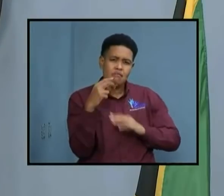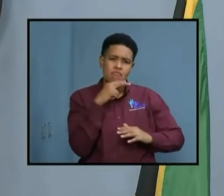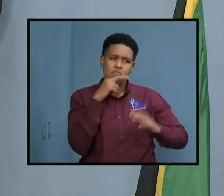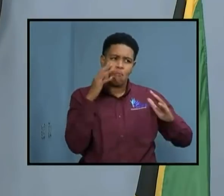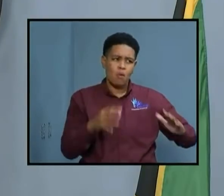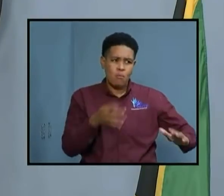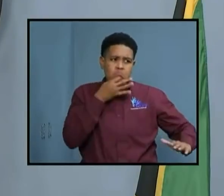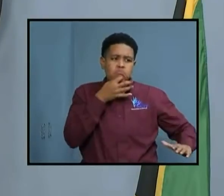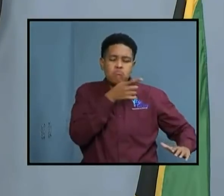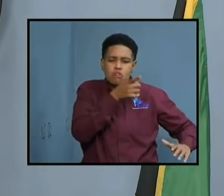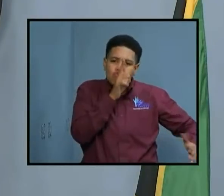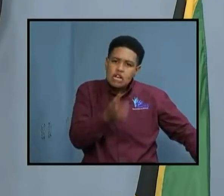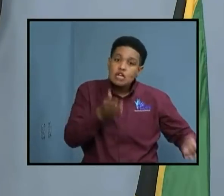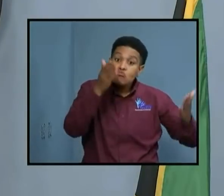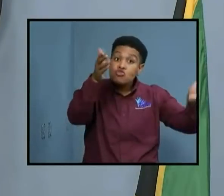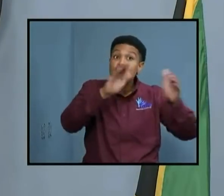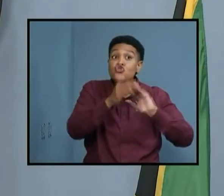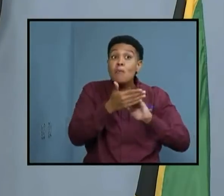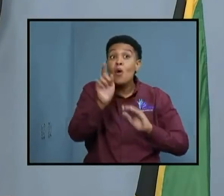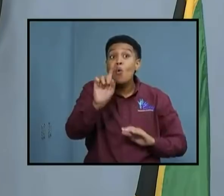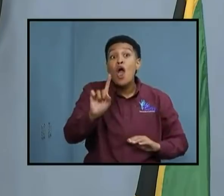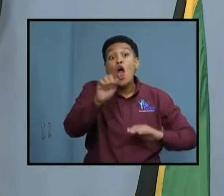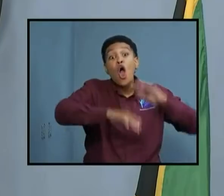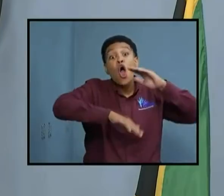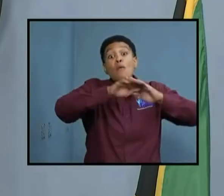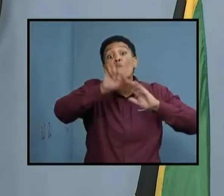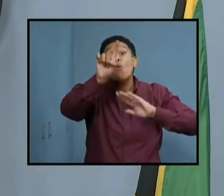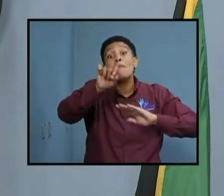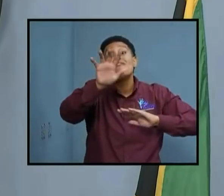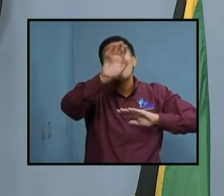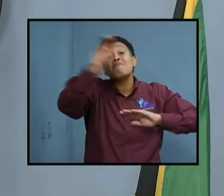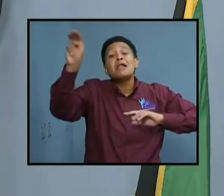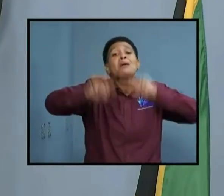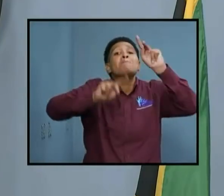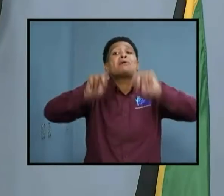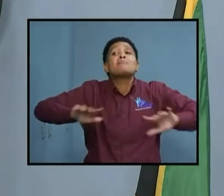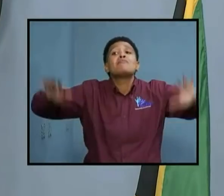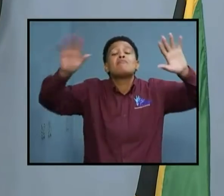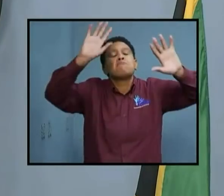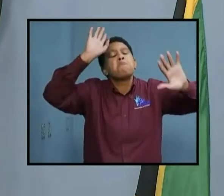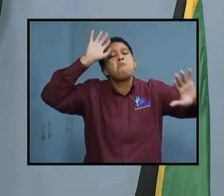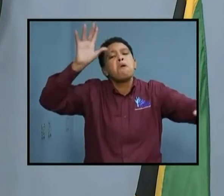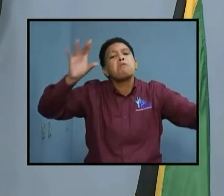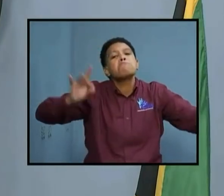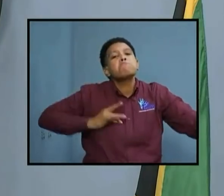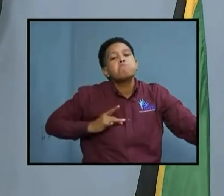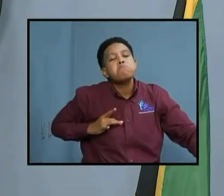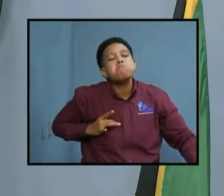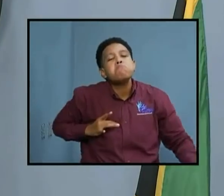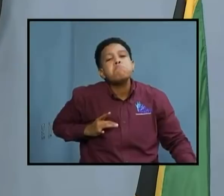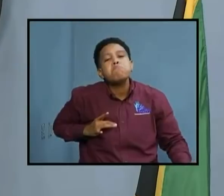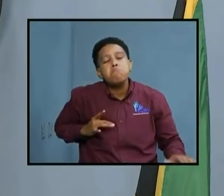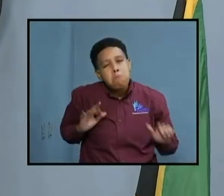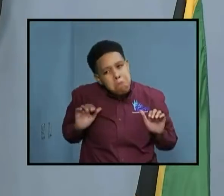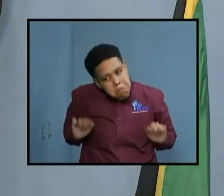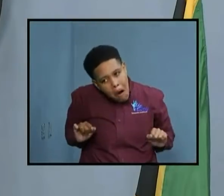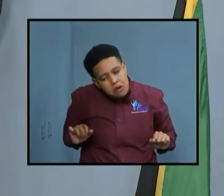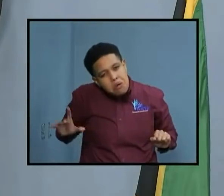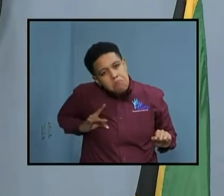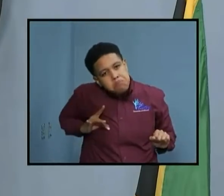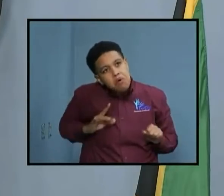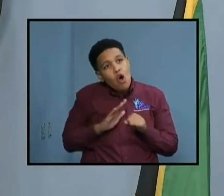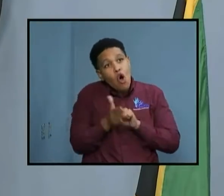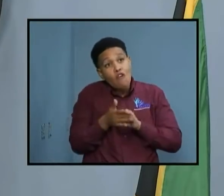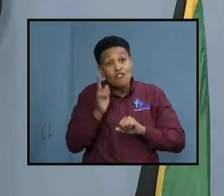had presented to the country, where up to 1.5 million of our population may contract COVID. The fact